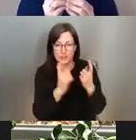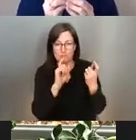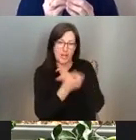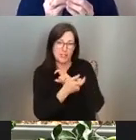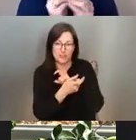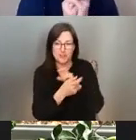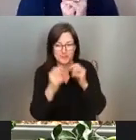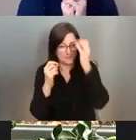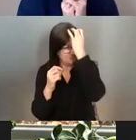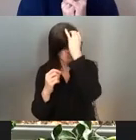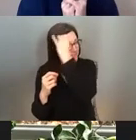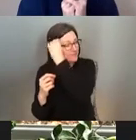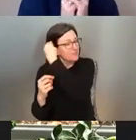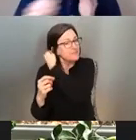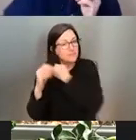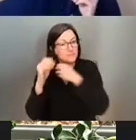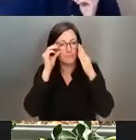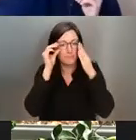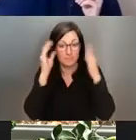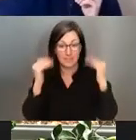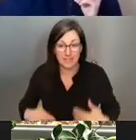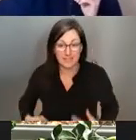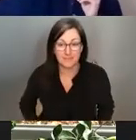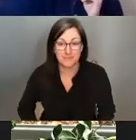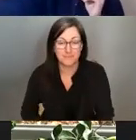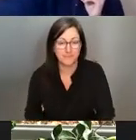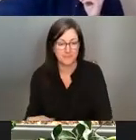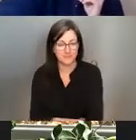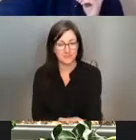that's happening. Next slide, please.